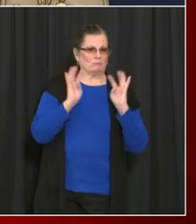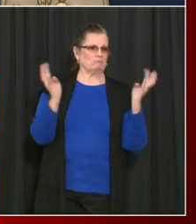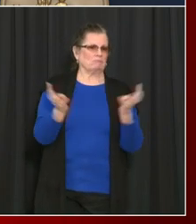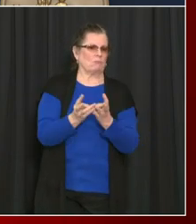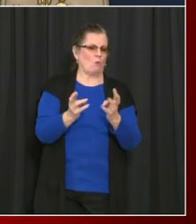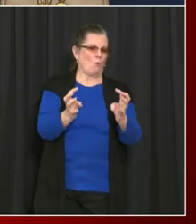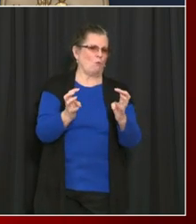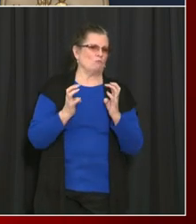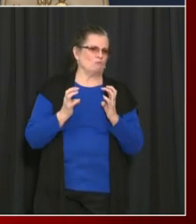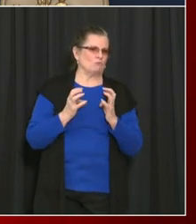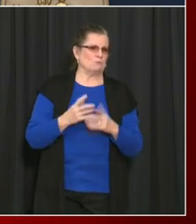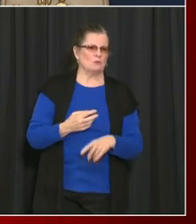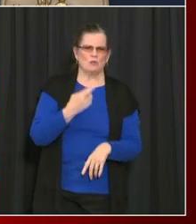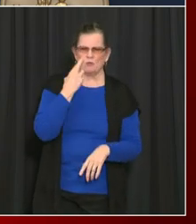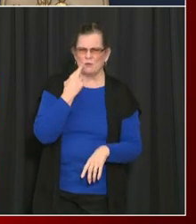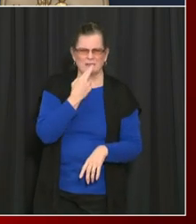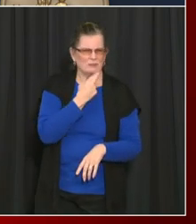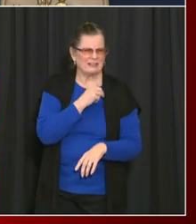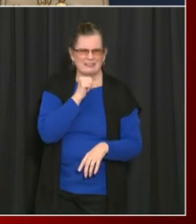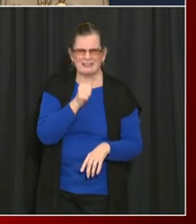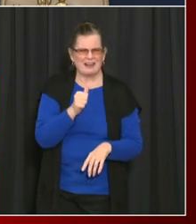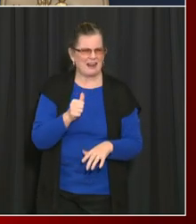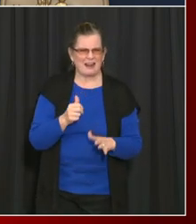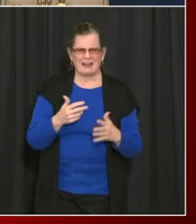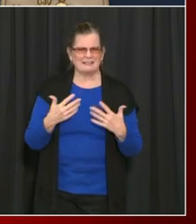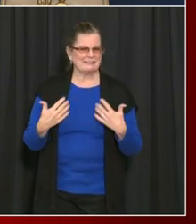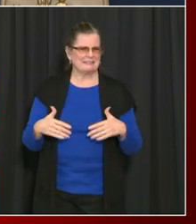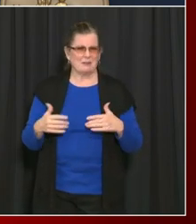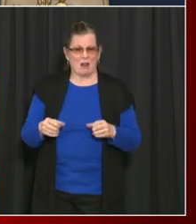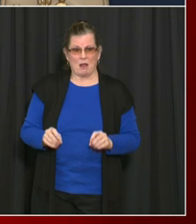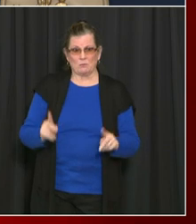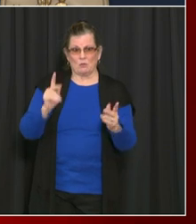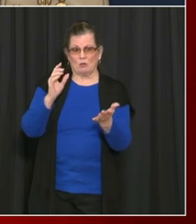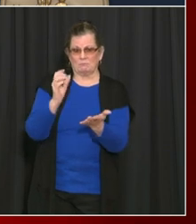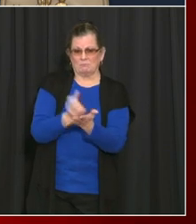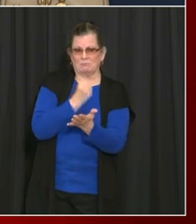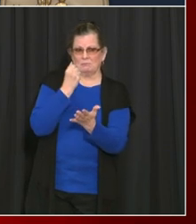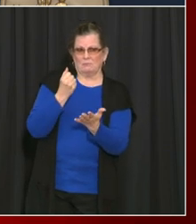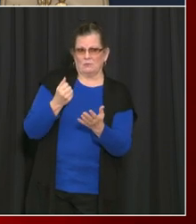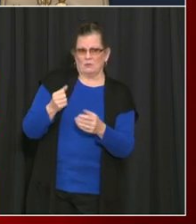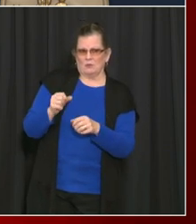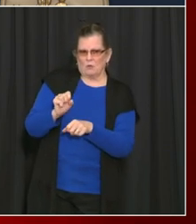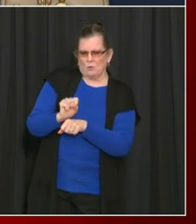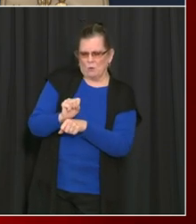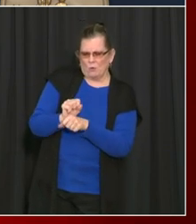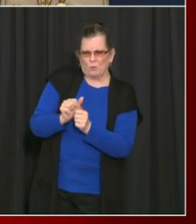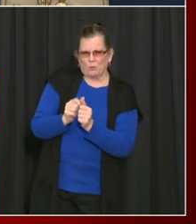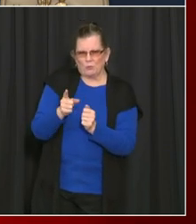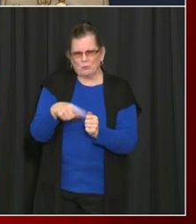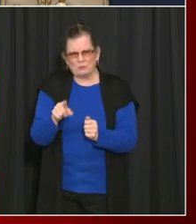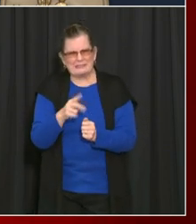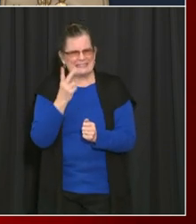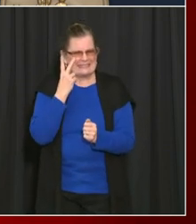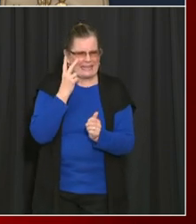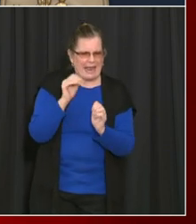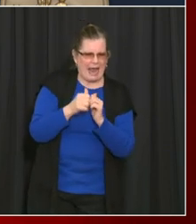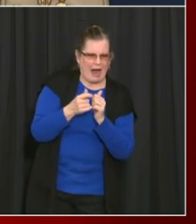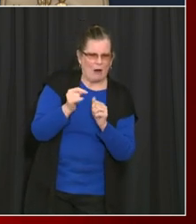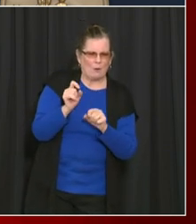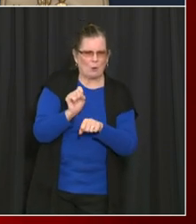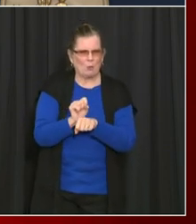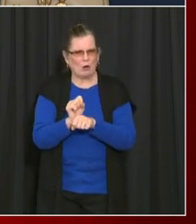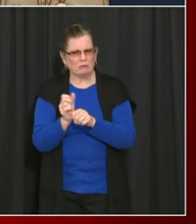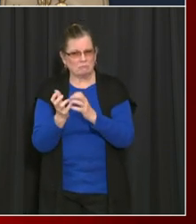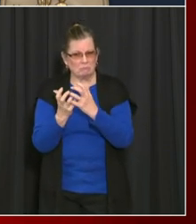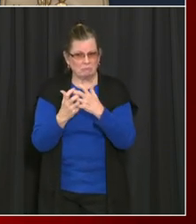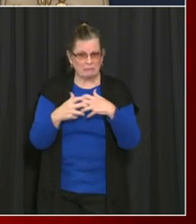restaurants that are not currently permitted for outdoor seating, we'll be working with you to see how to make that